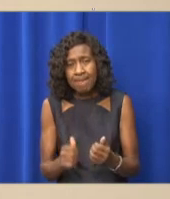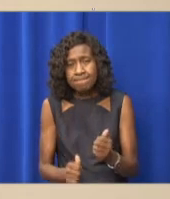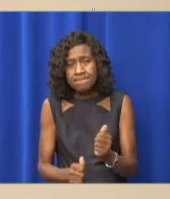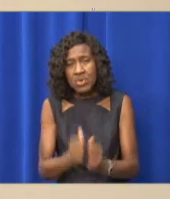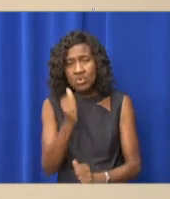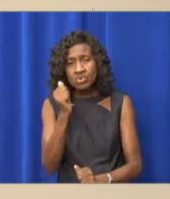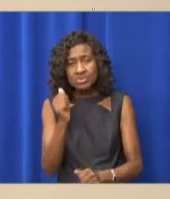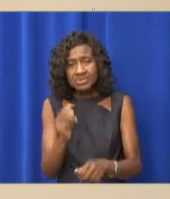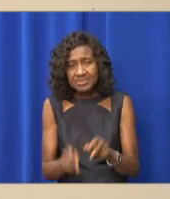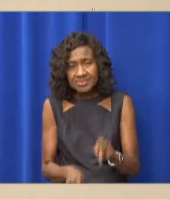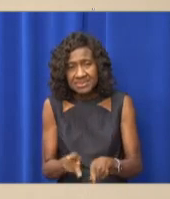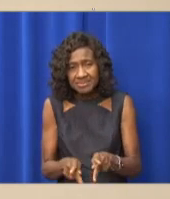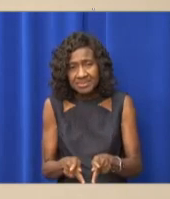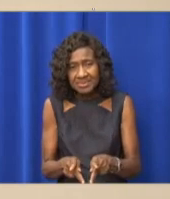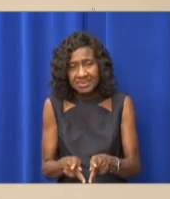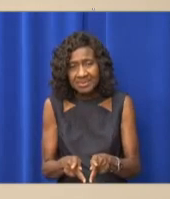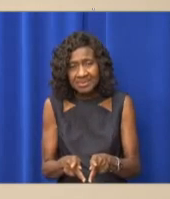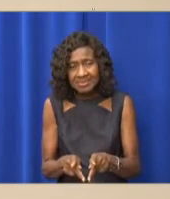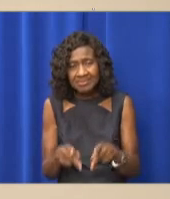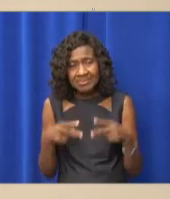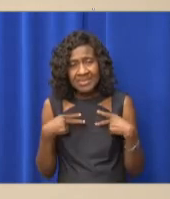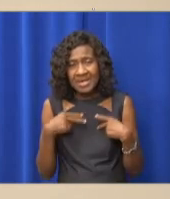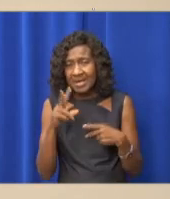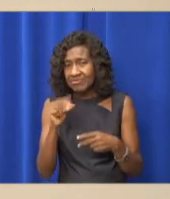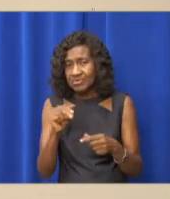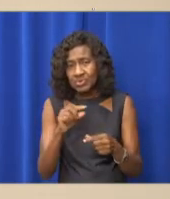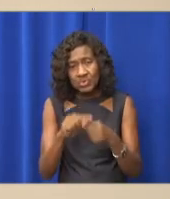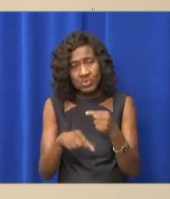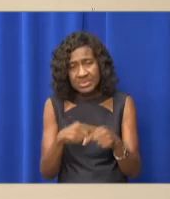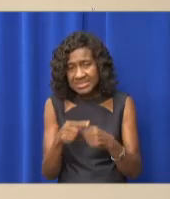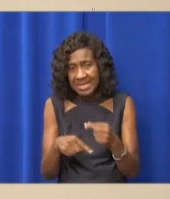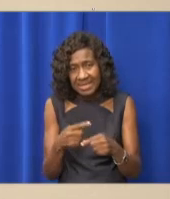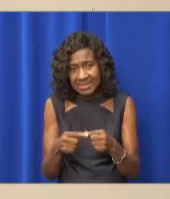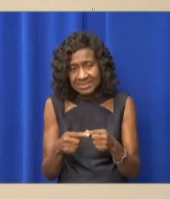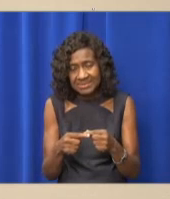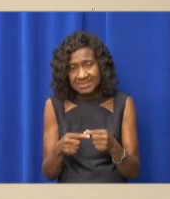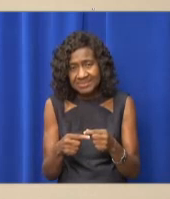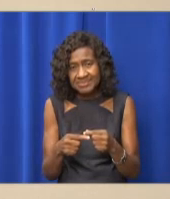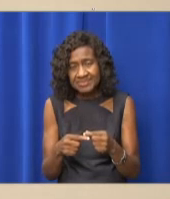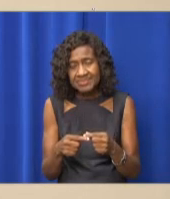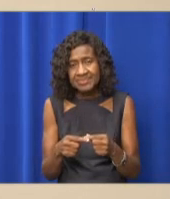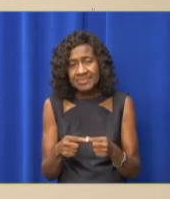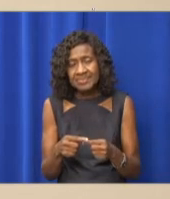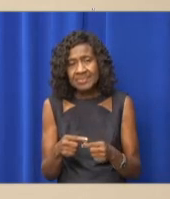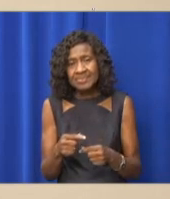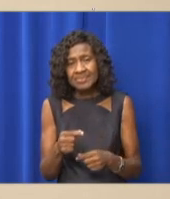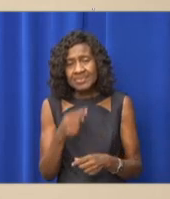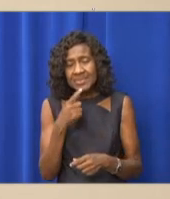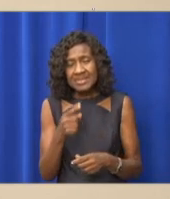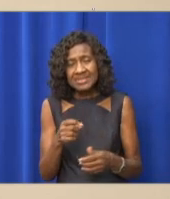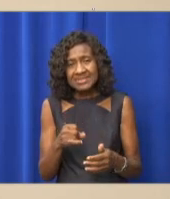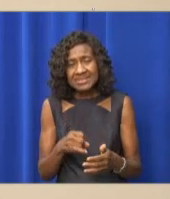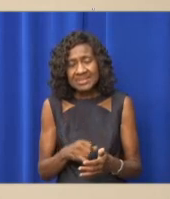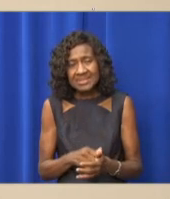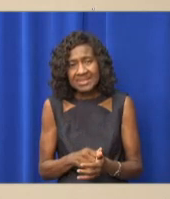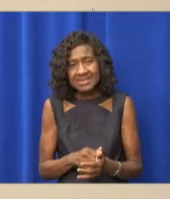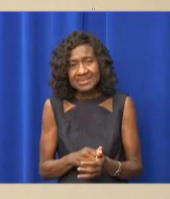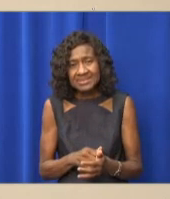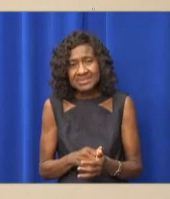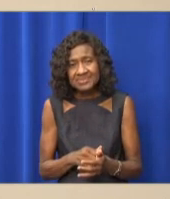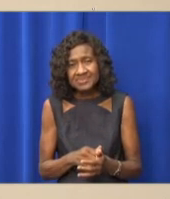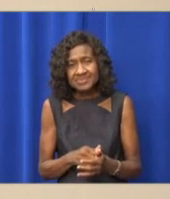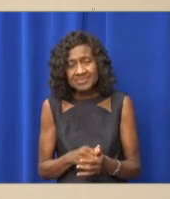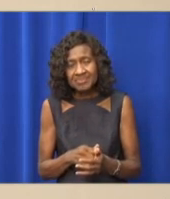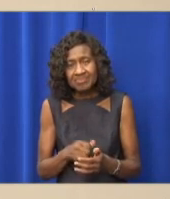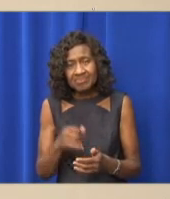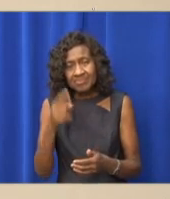have to bear all that in mind. I say that to lead into the next, the discussion about the